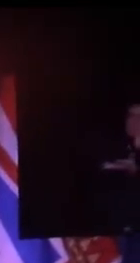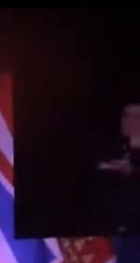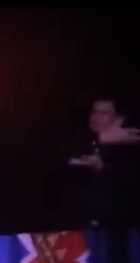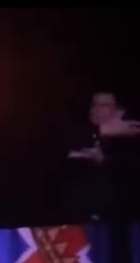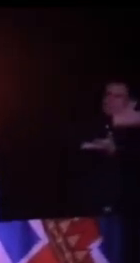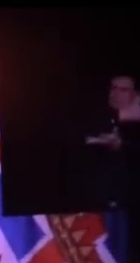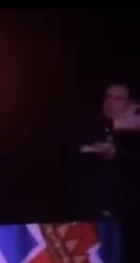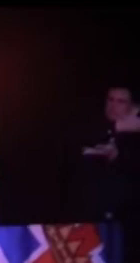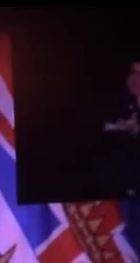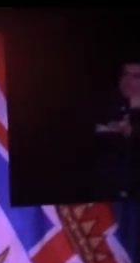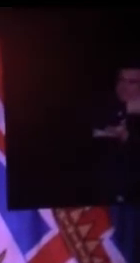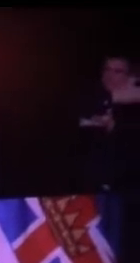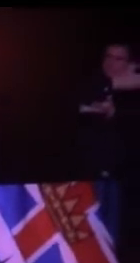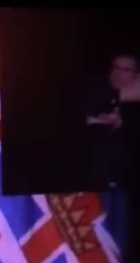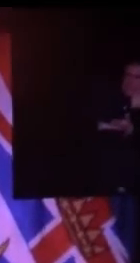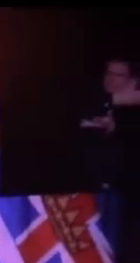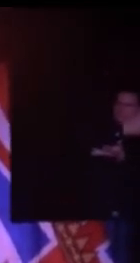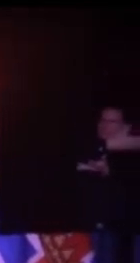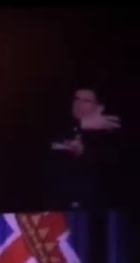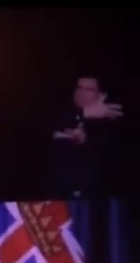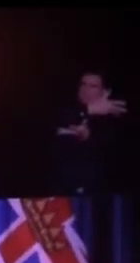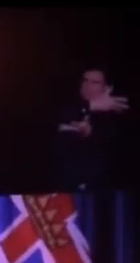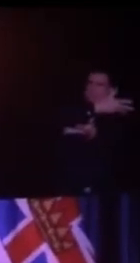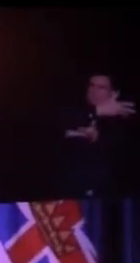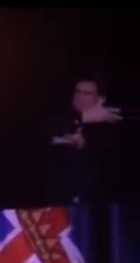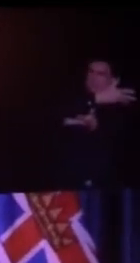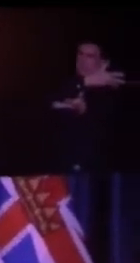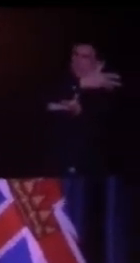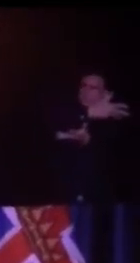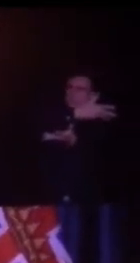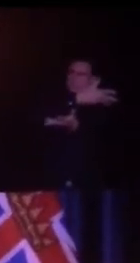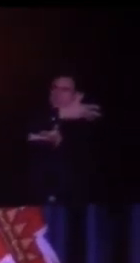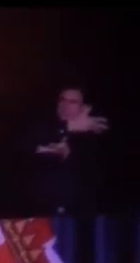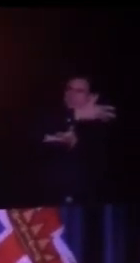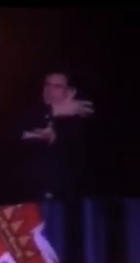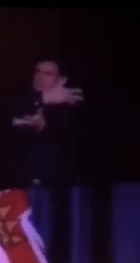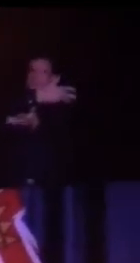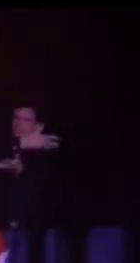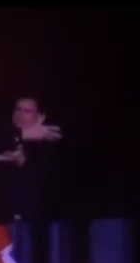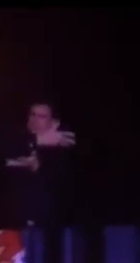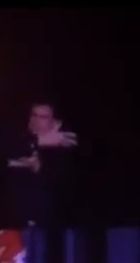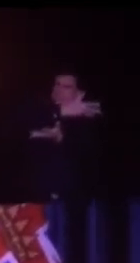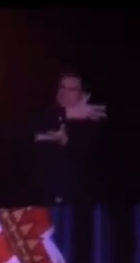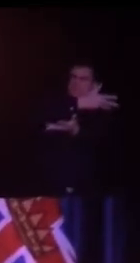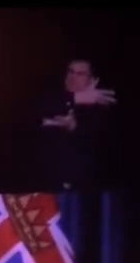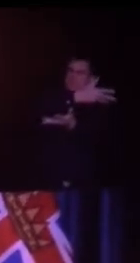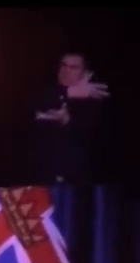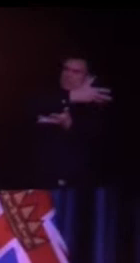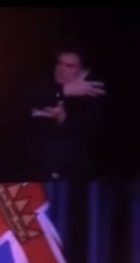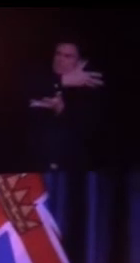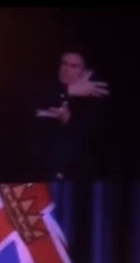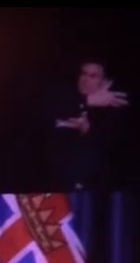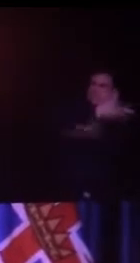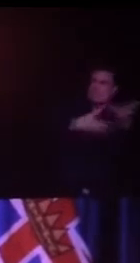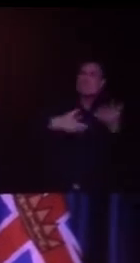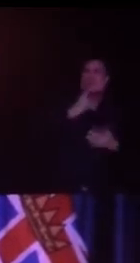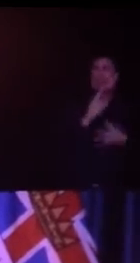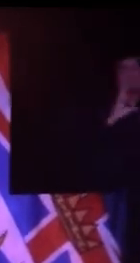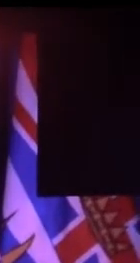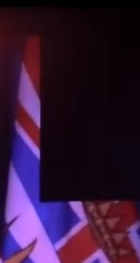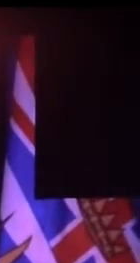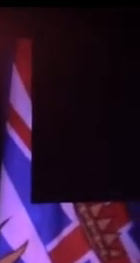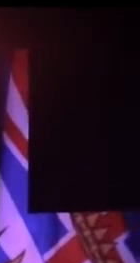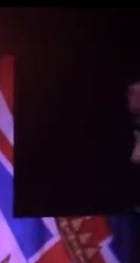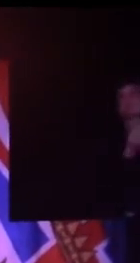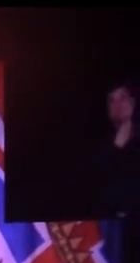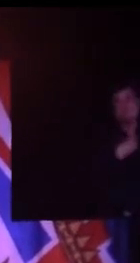same bullshit with forked tongue, because this is Canada! And